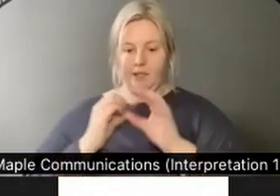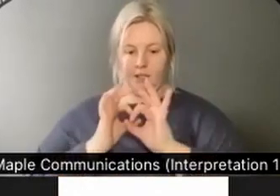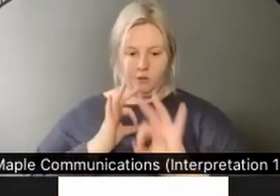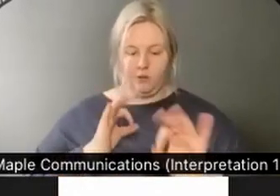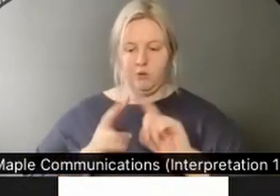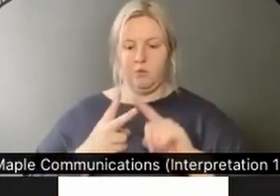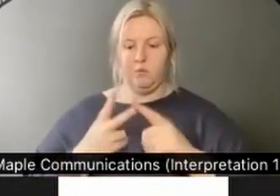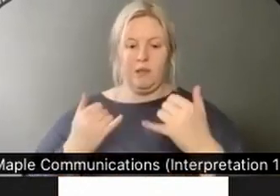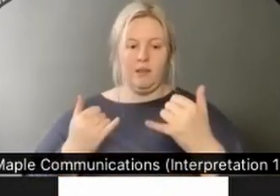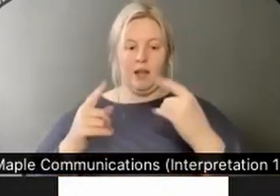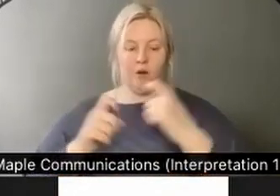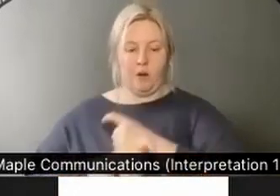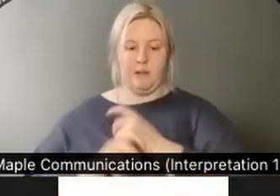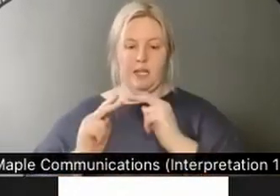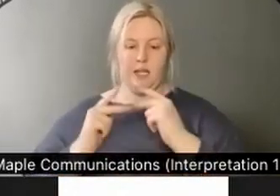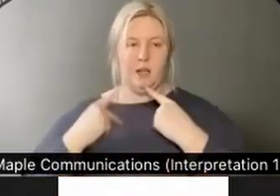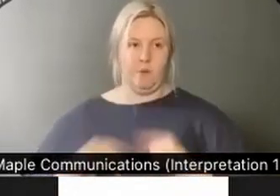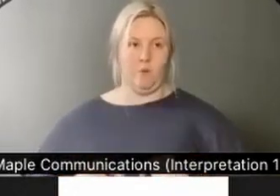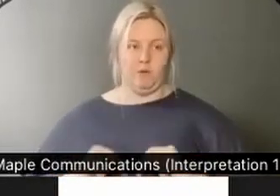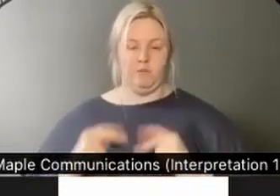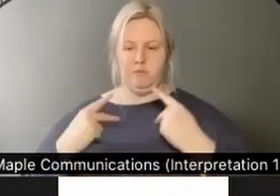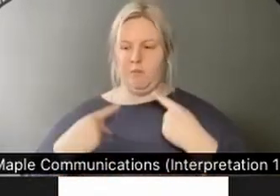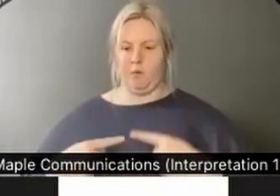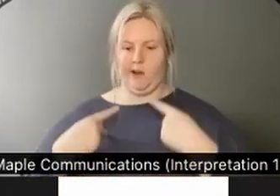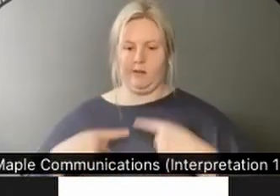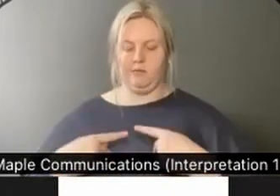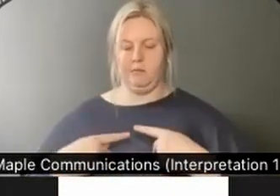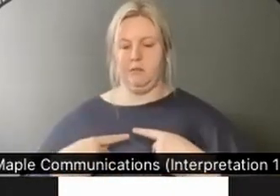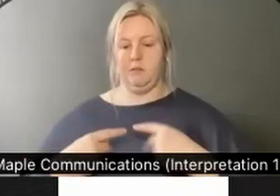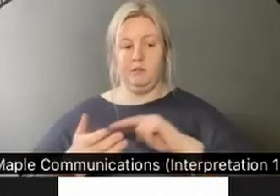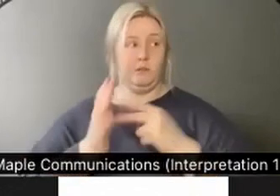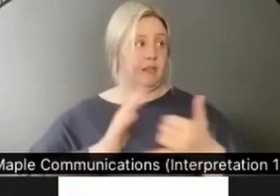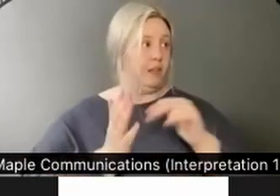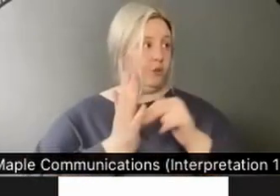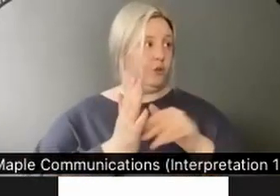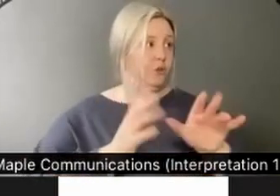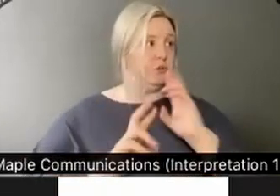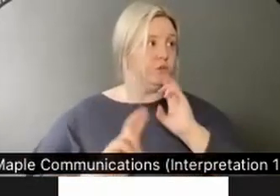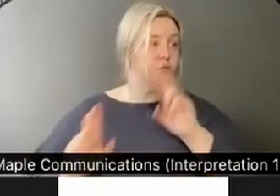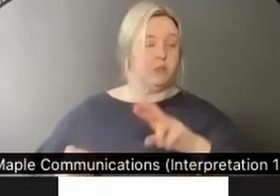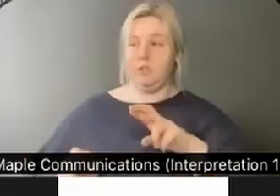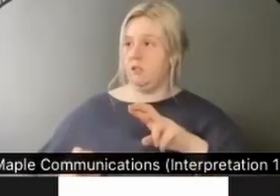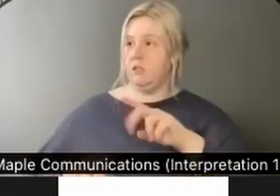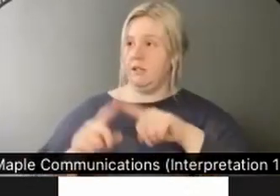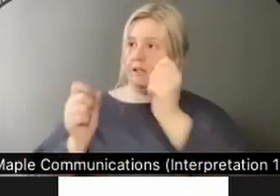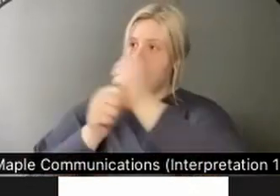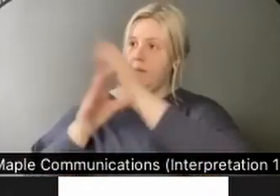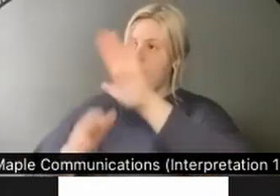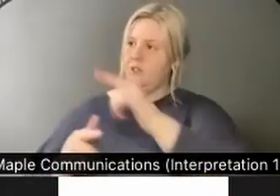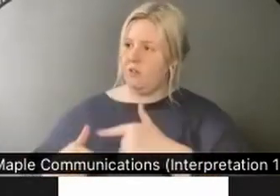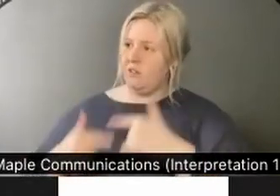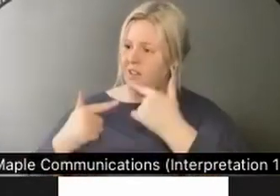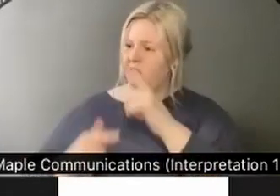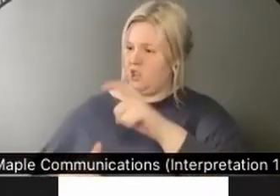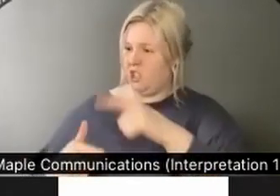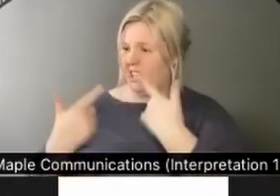pneumonia. It was clear from this nurse's reaction to my goals of care that she could not imagine my life to be worth living.